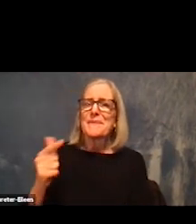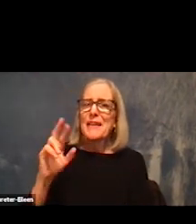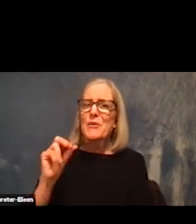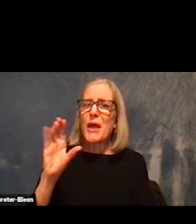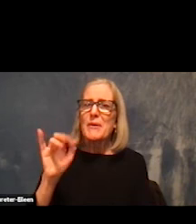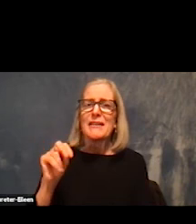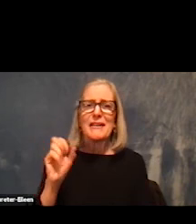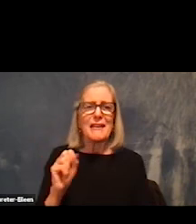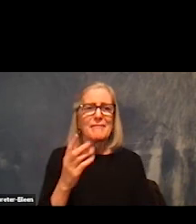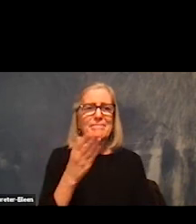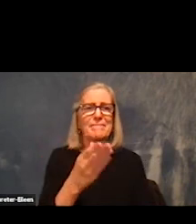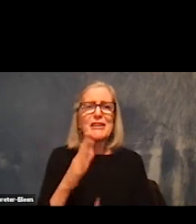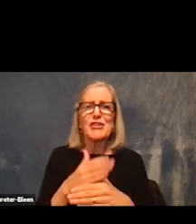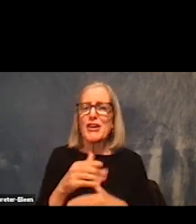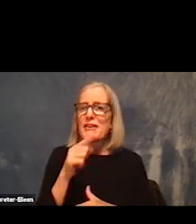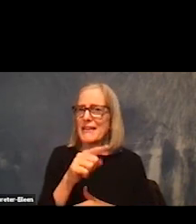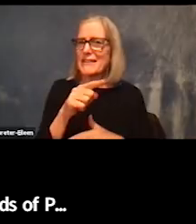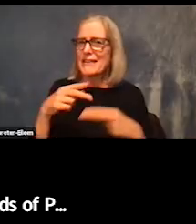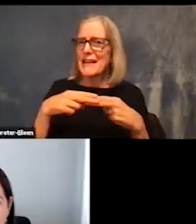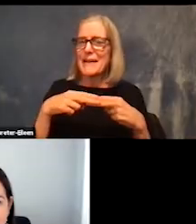this slide.